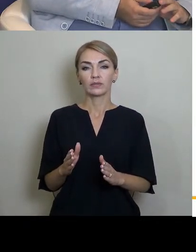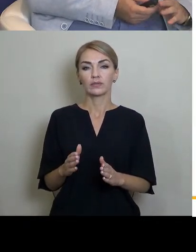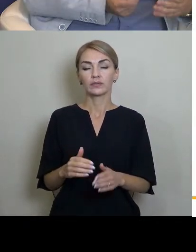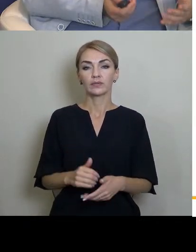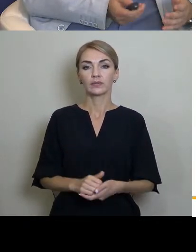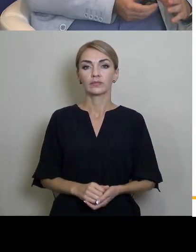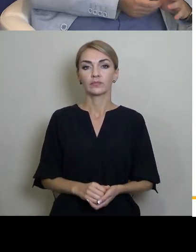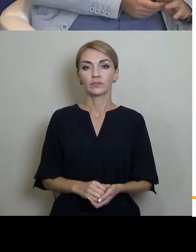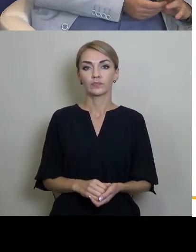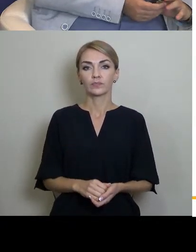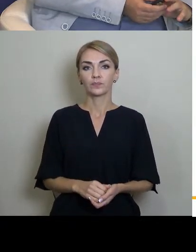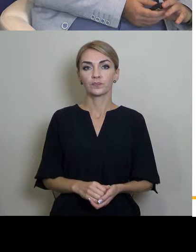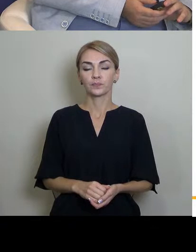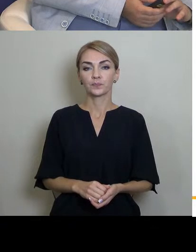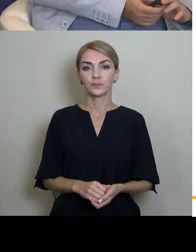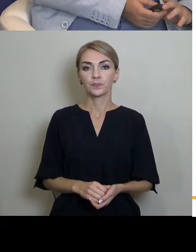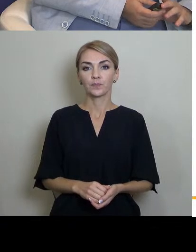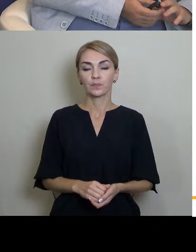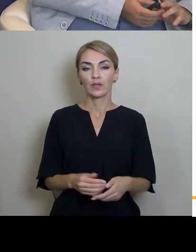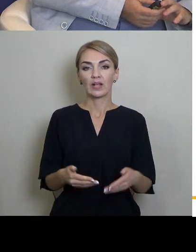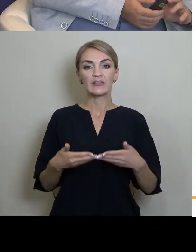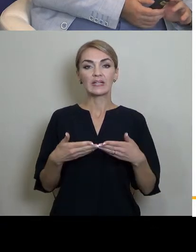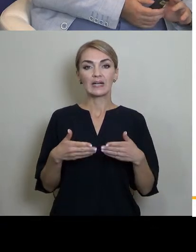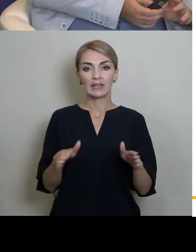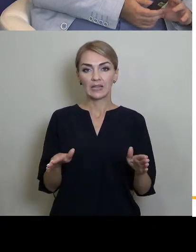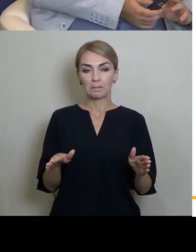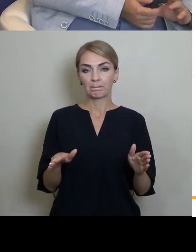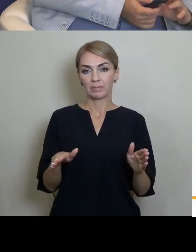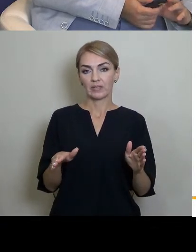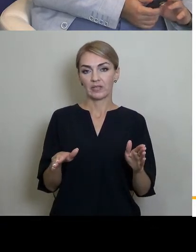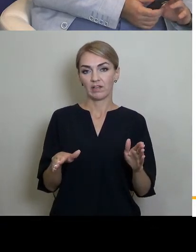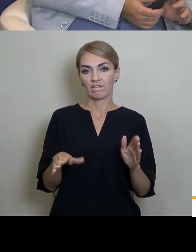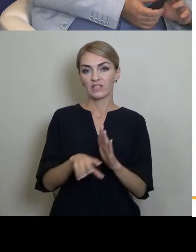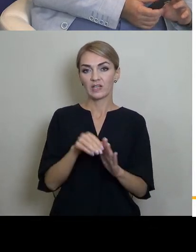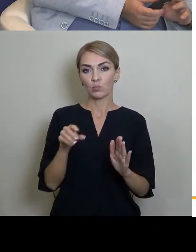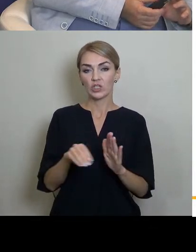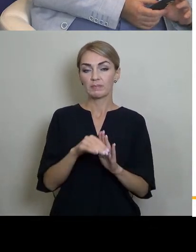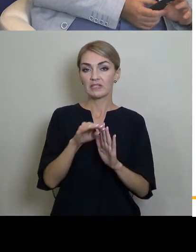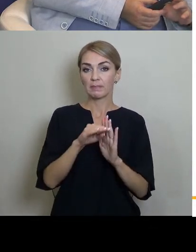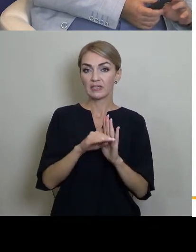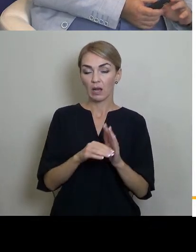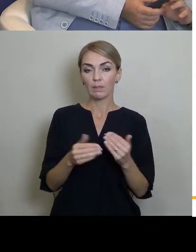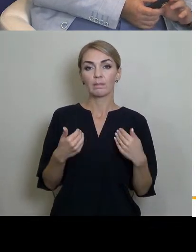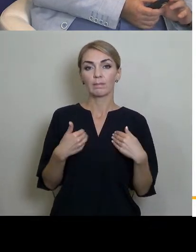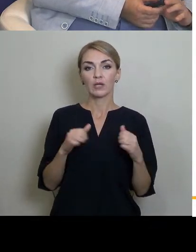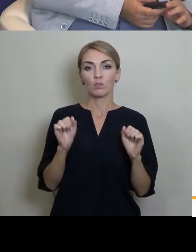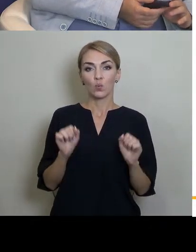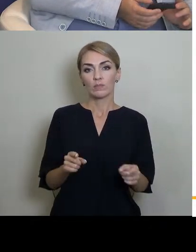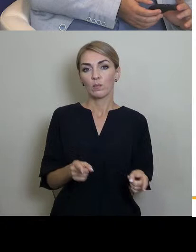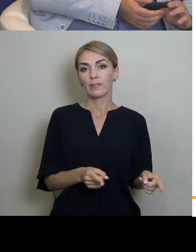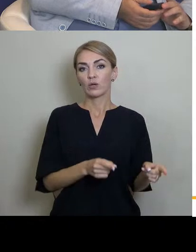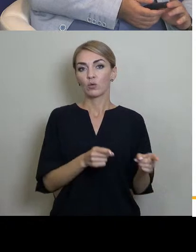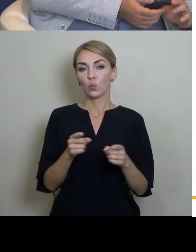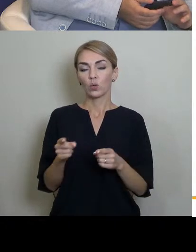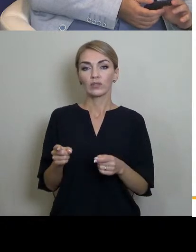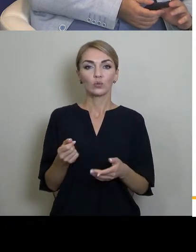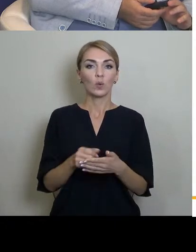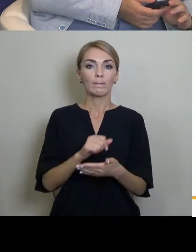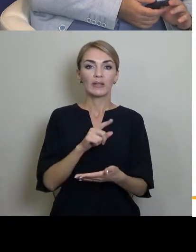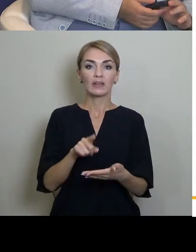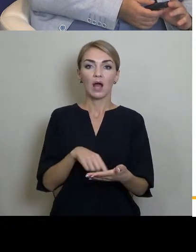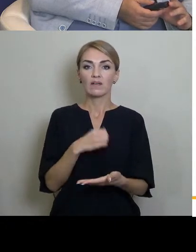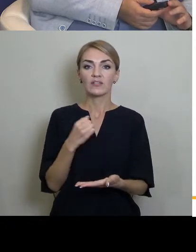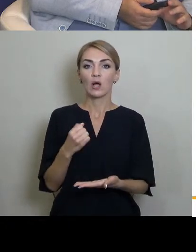proportional system with the so-called open lists, we can go over to the question